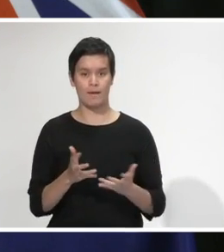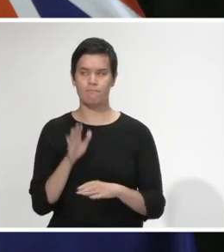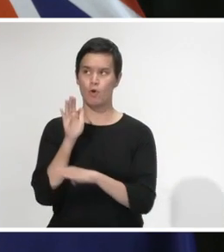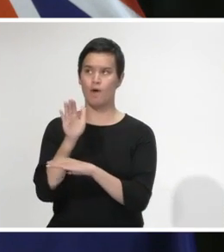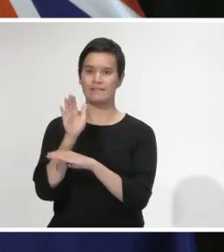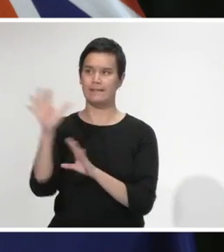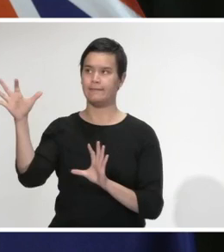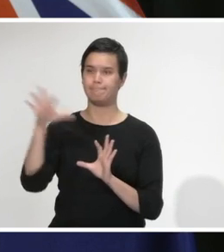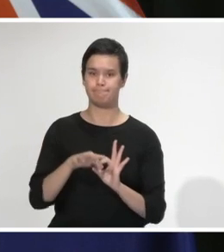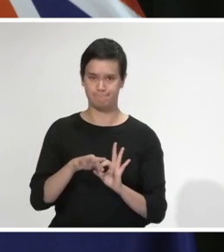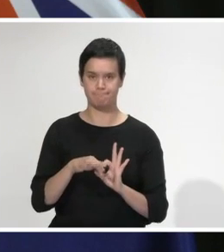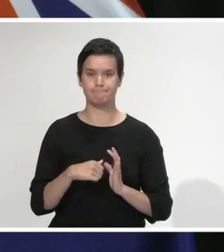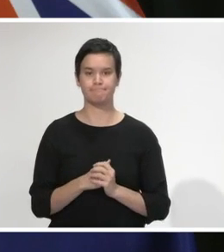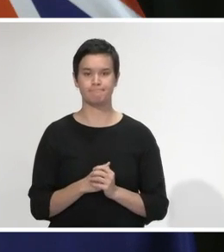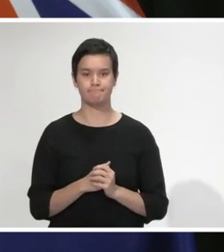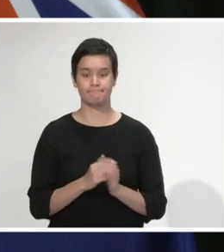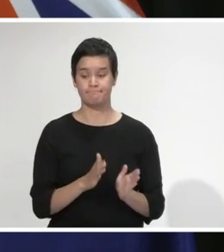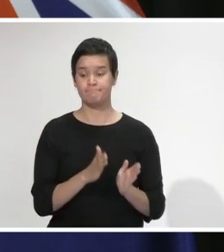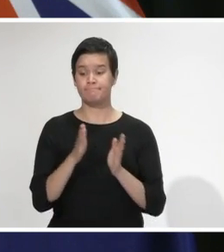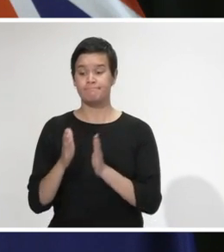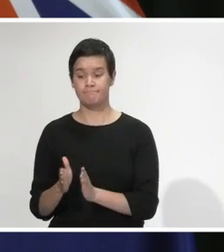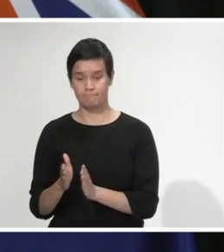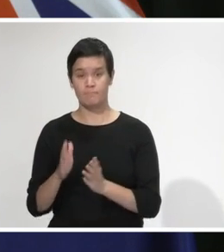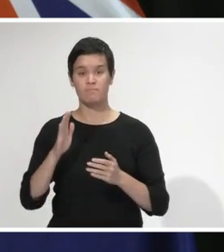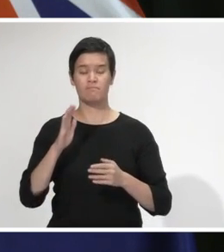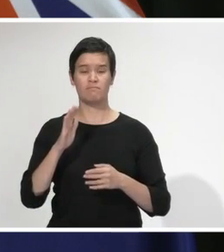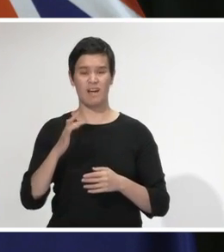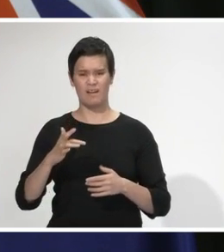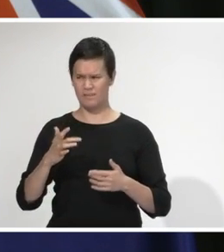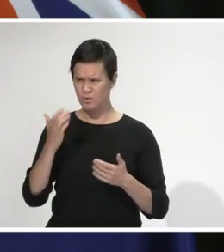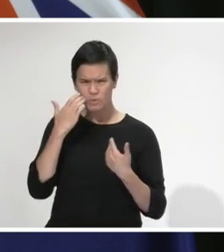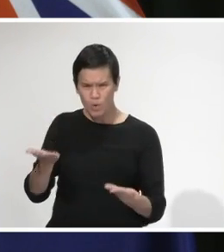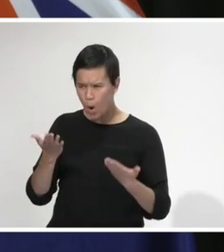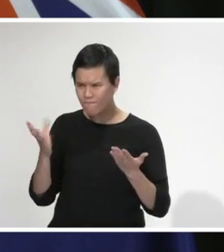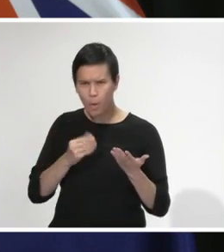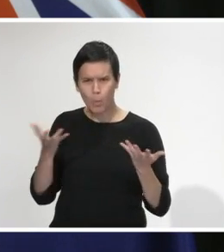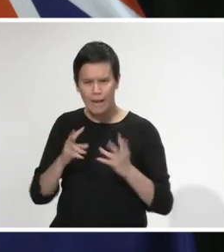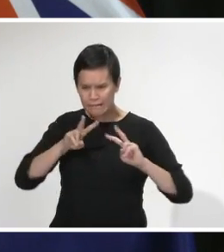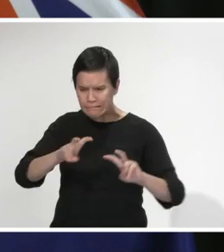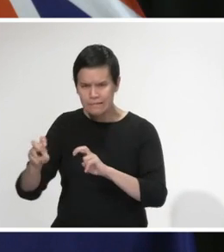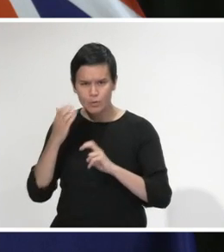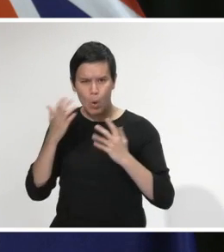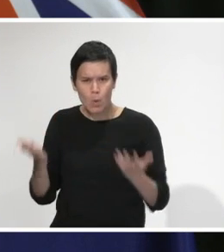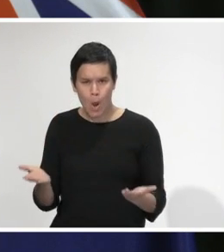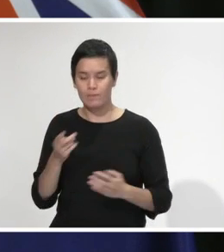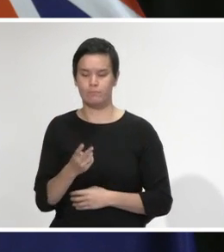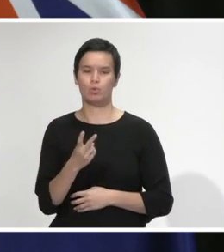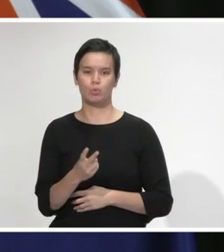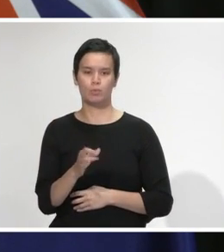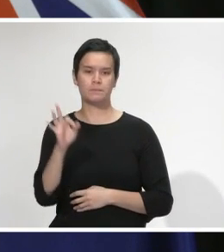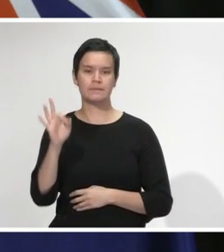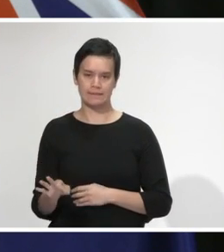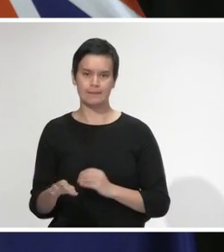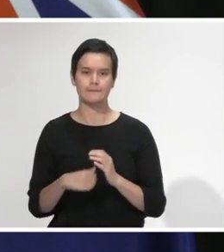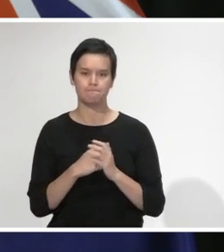Those that can be ascribed to community transmission is still just at 2%. Yesterday, 1,572